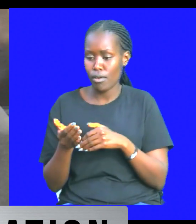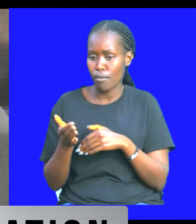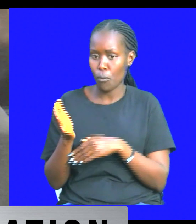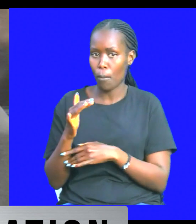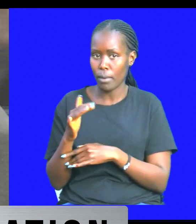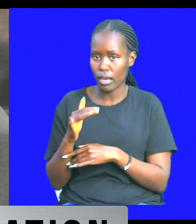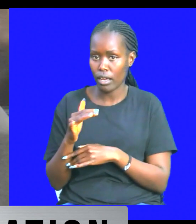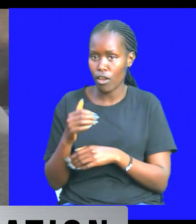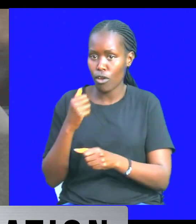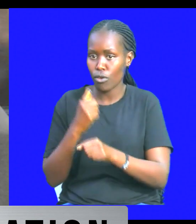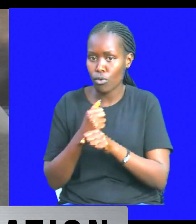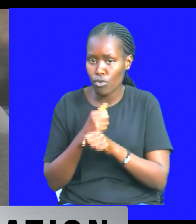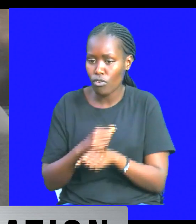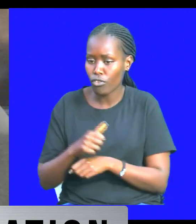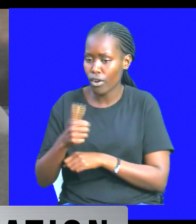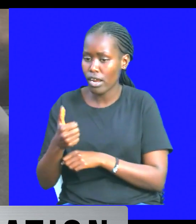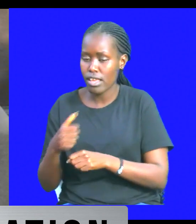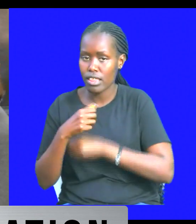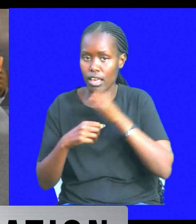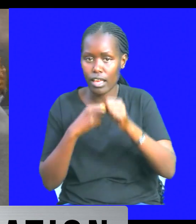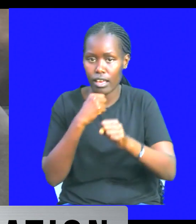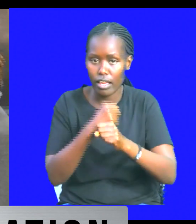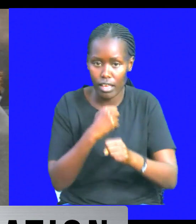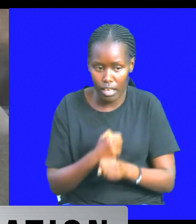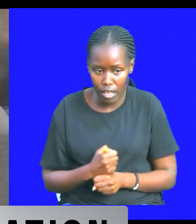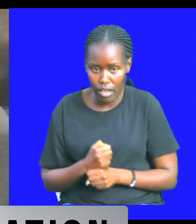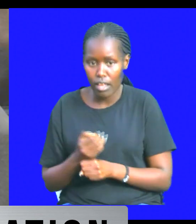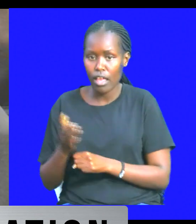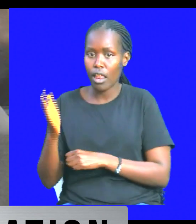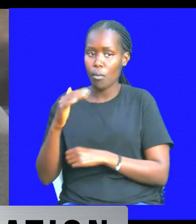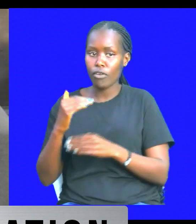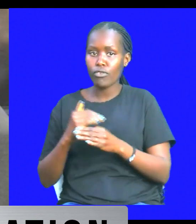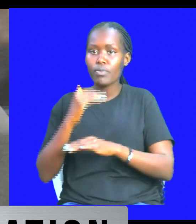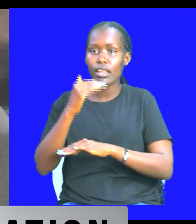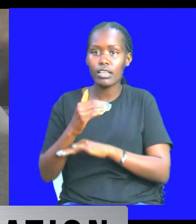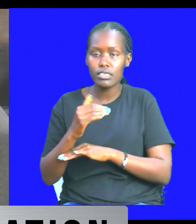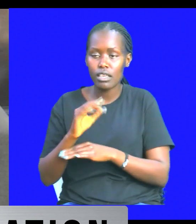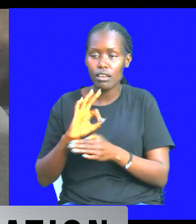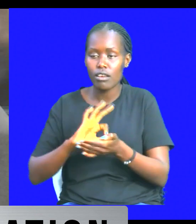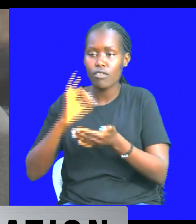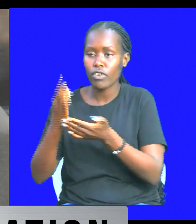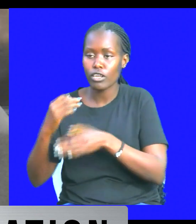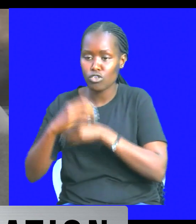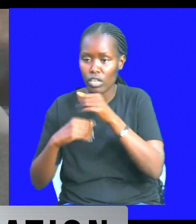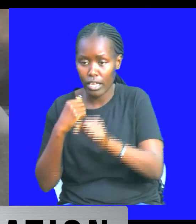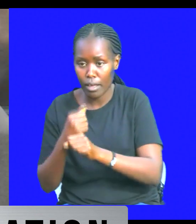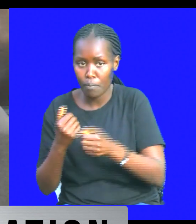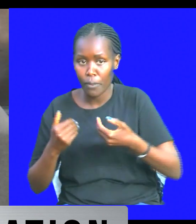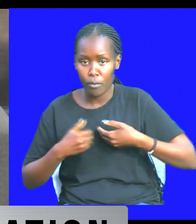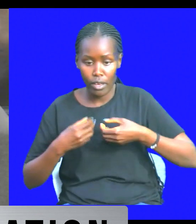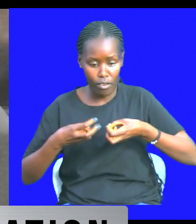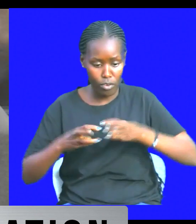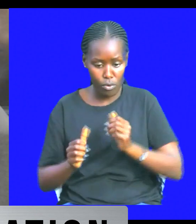it for maybe a year, and you recover it from the next financial year. So really, there is a way that the